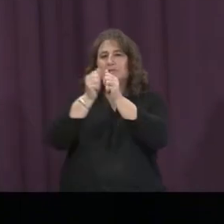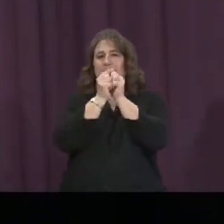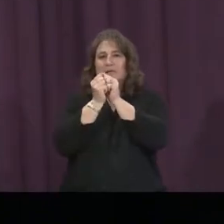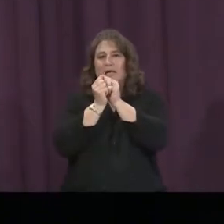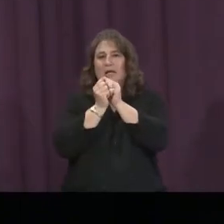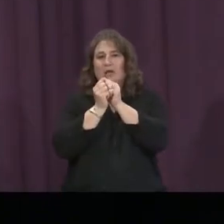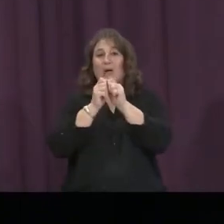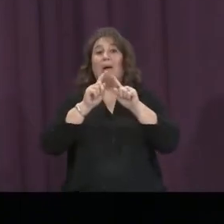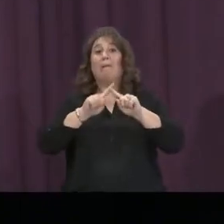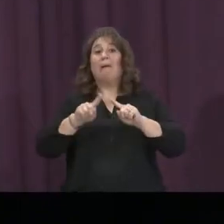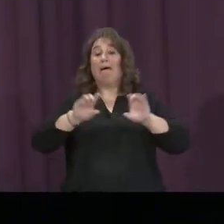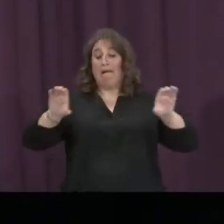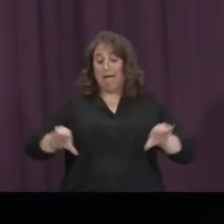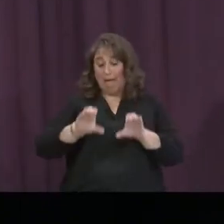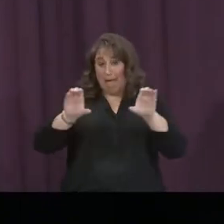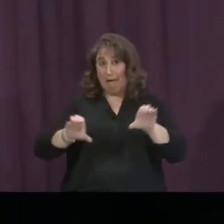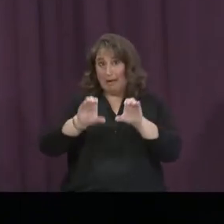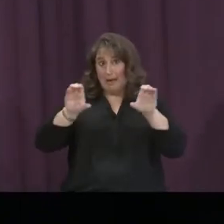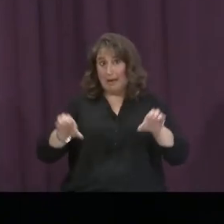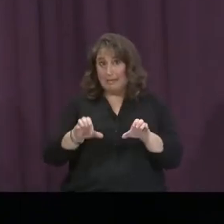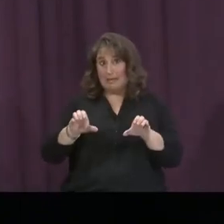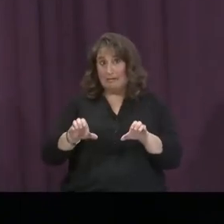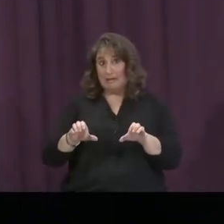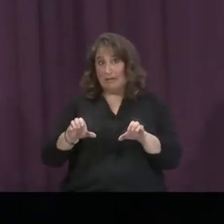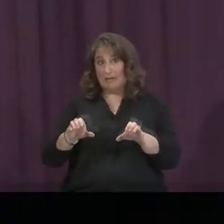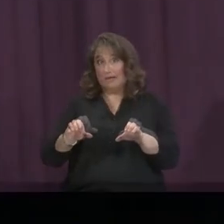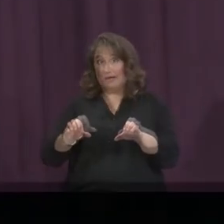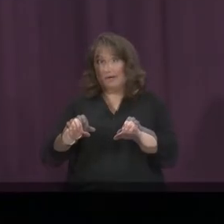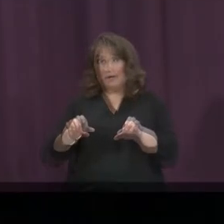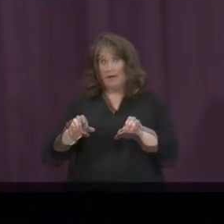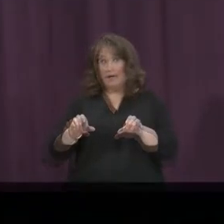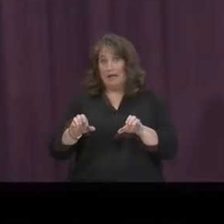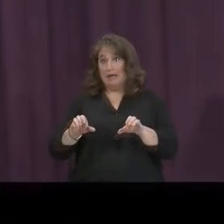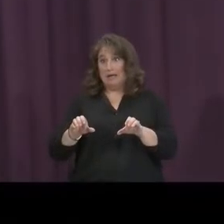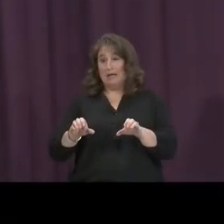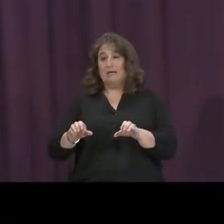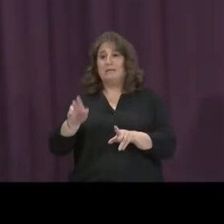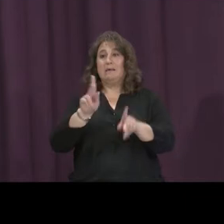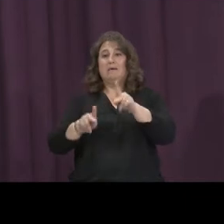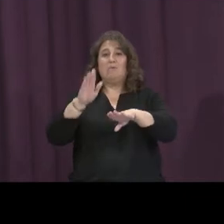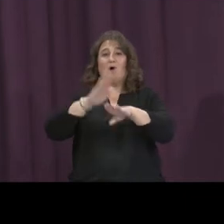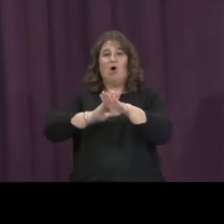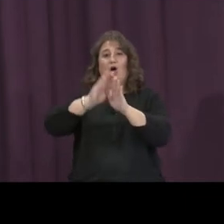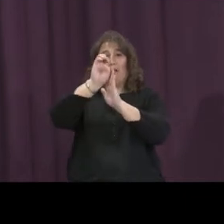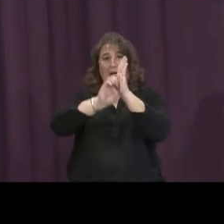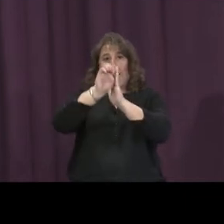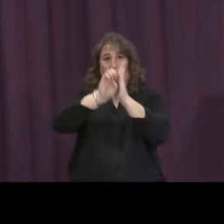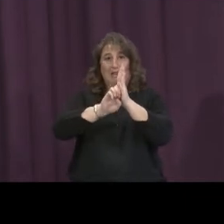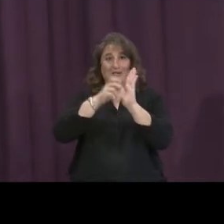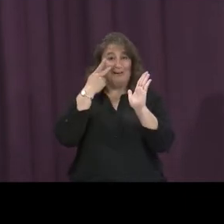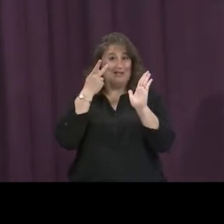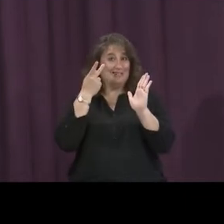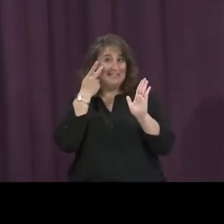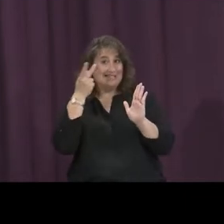here's an exercise I'd like to look at. There's a slide here with, uh, some people on an elevator. Now, everyone, this is pre